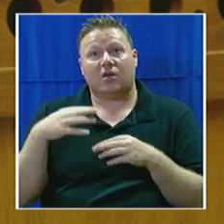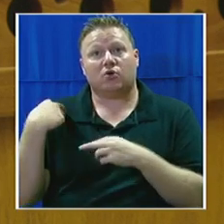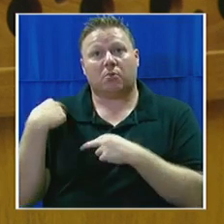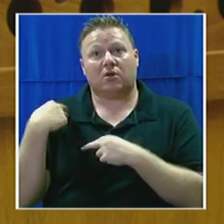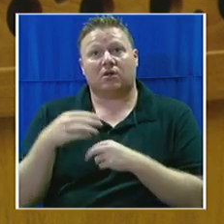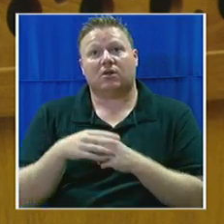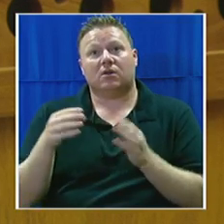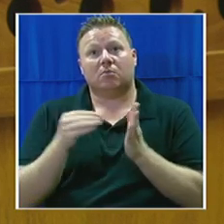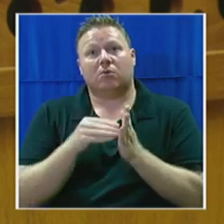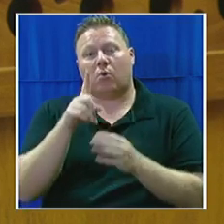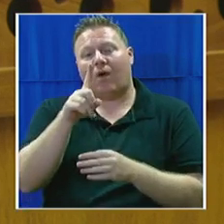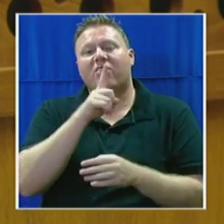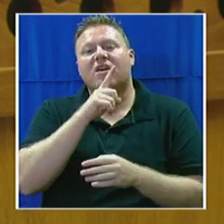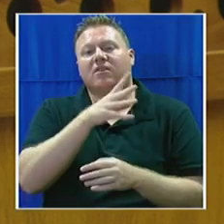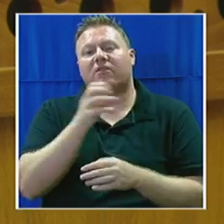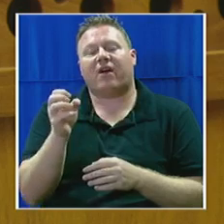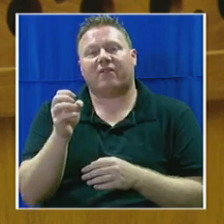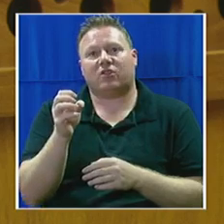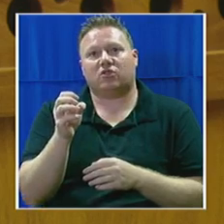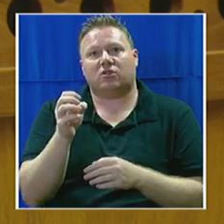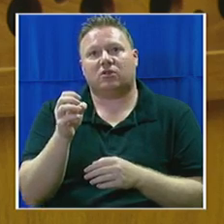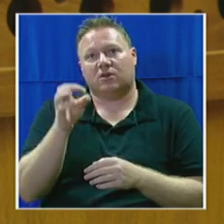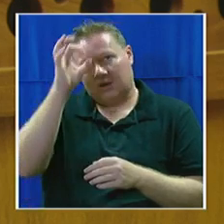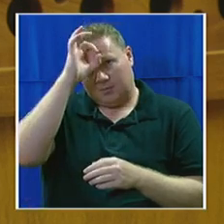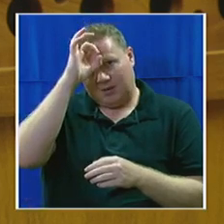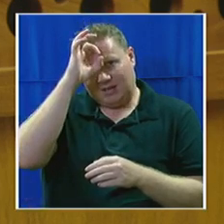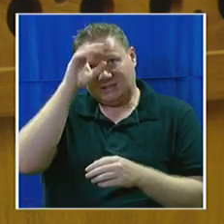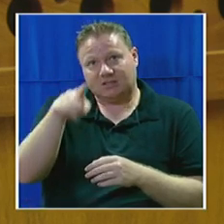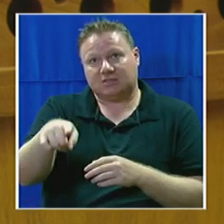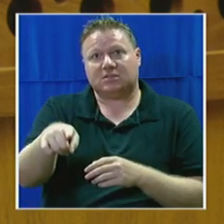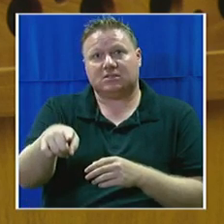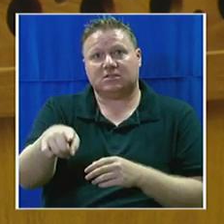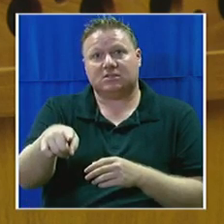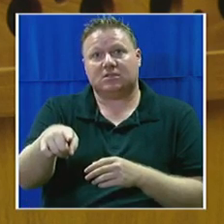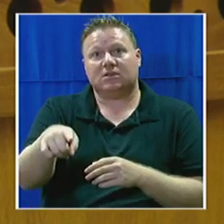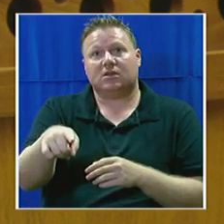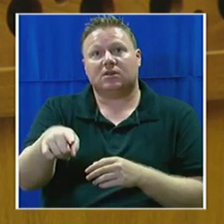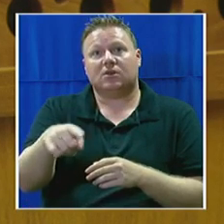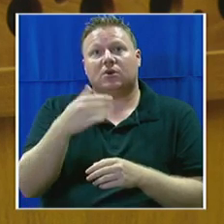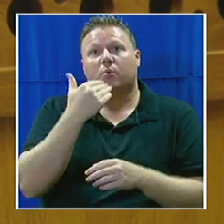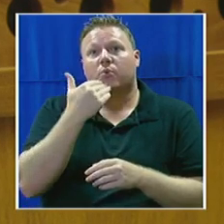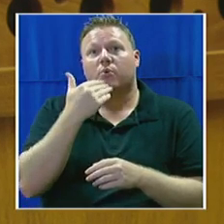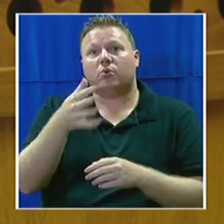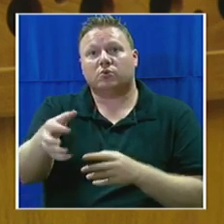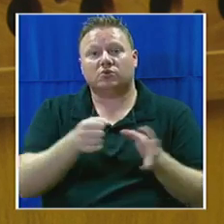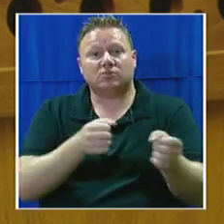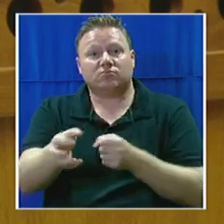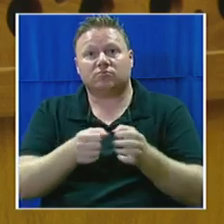appoint 1,500 police officers whom they take for